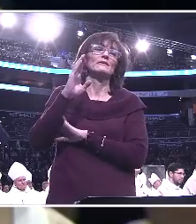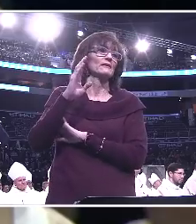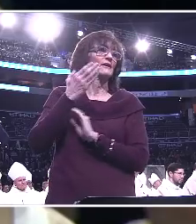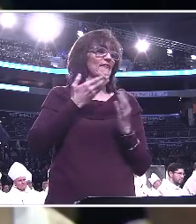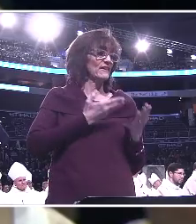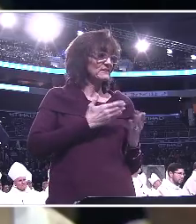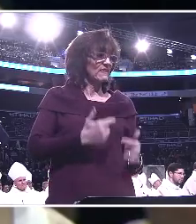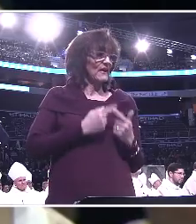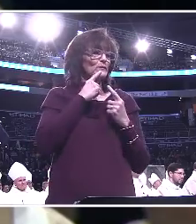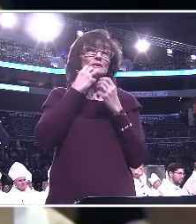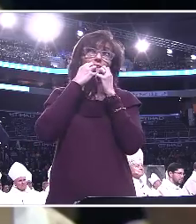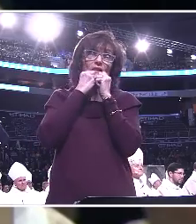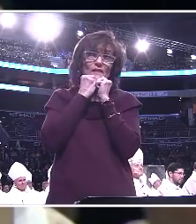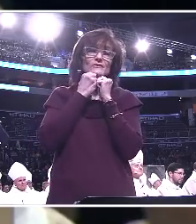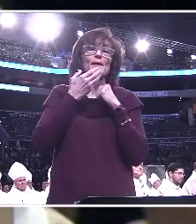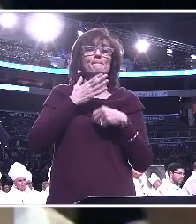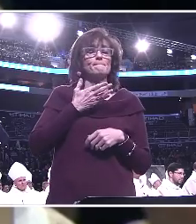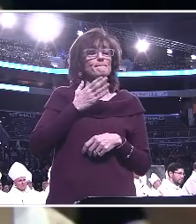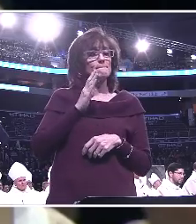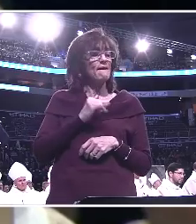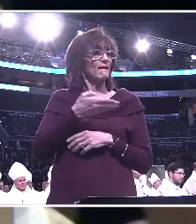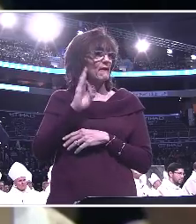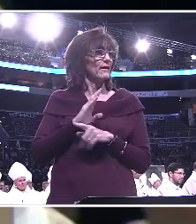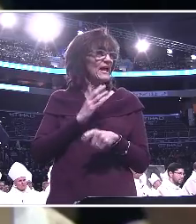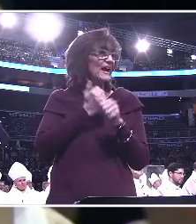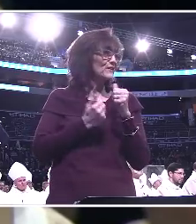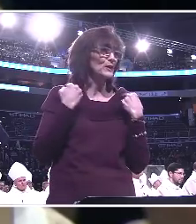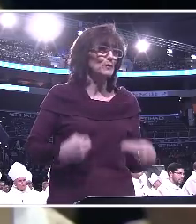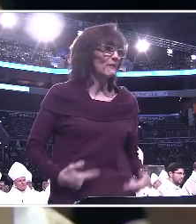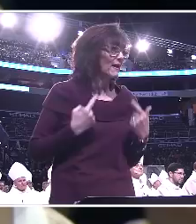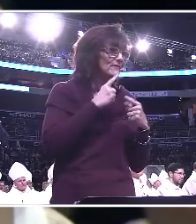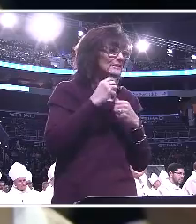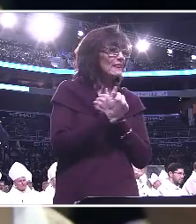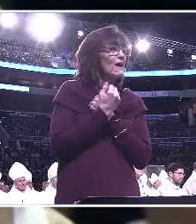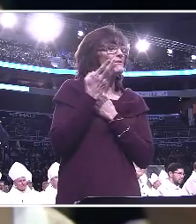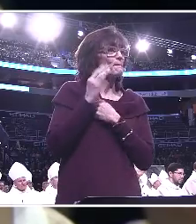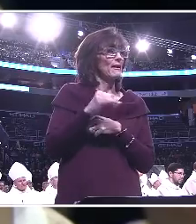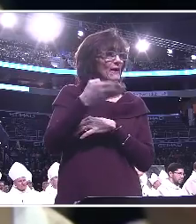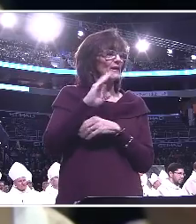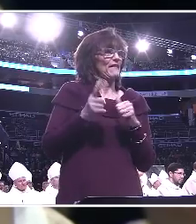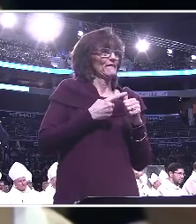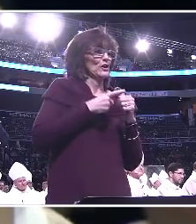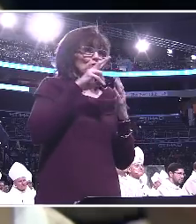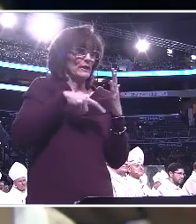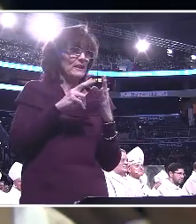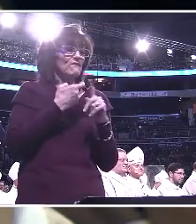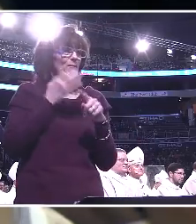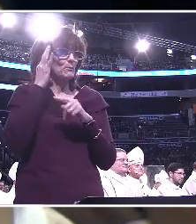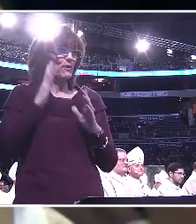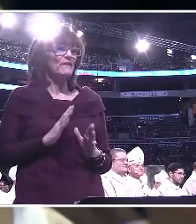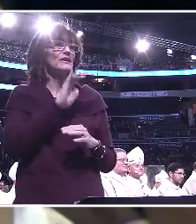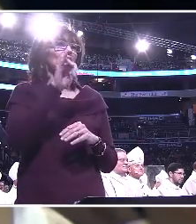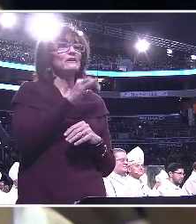so it is. But every human life is loved by God. In today's first reading from the prophet Jeremiah, we hear, "Before